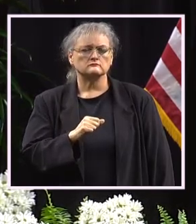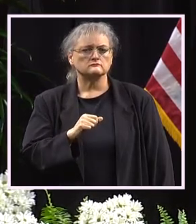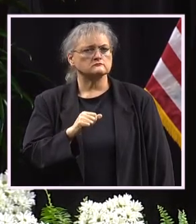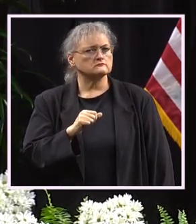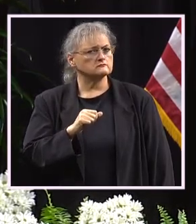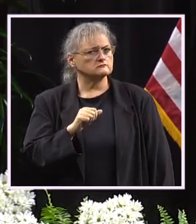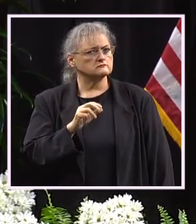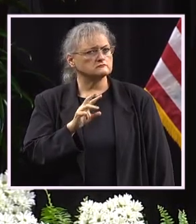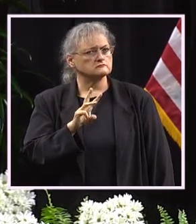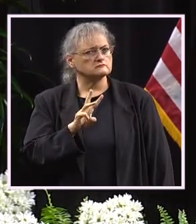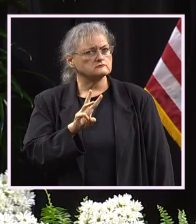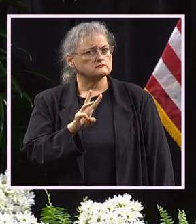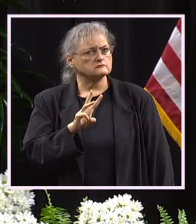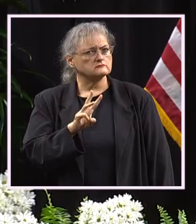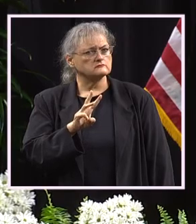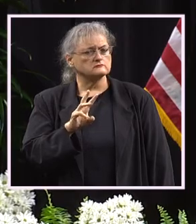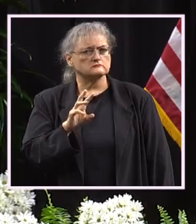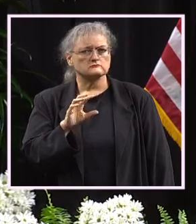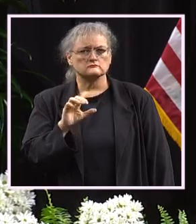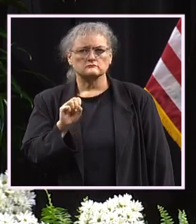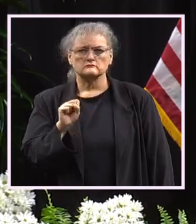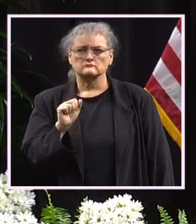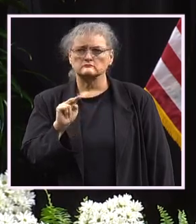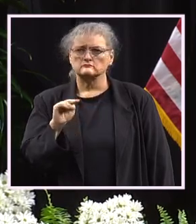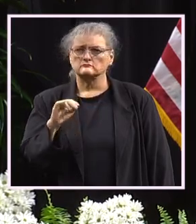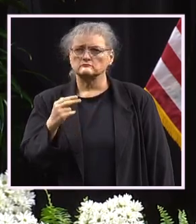Layla Leonard Sanchez.